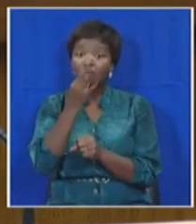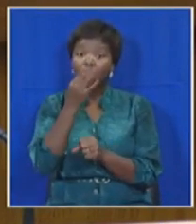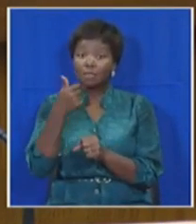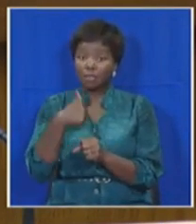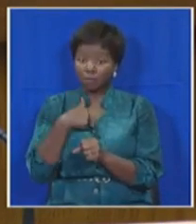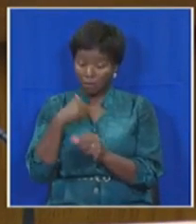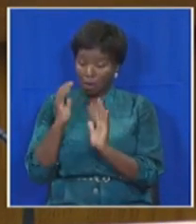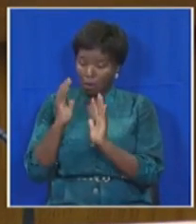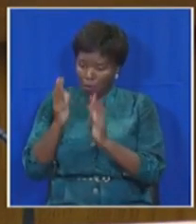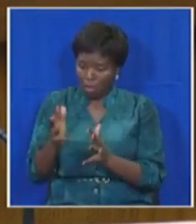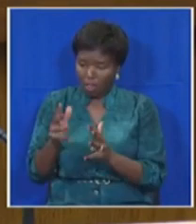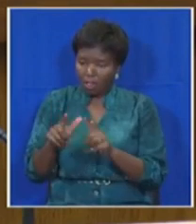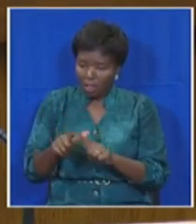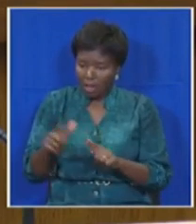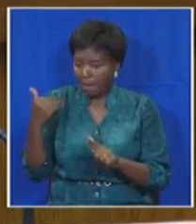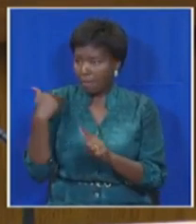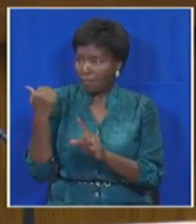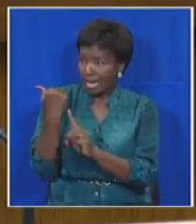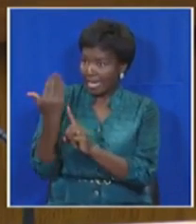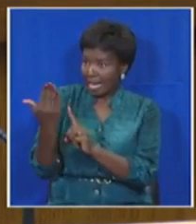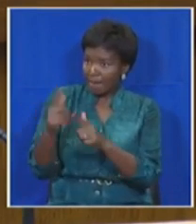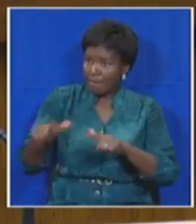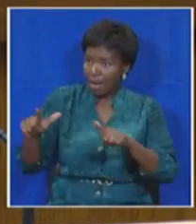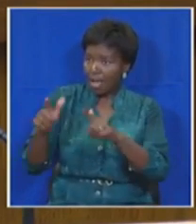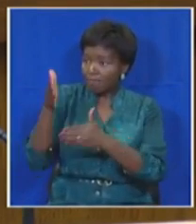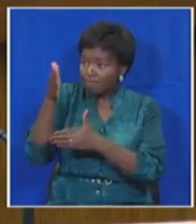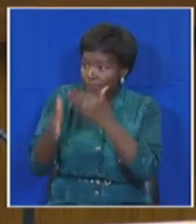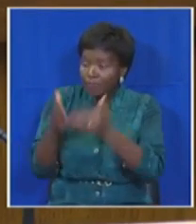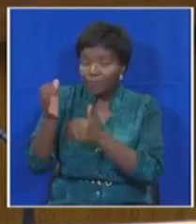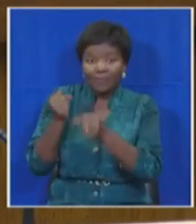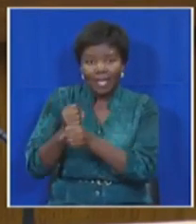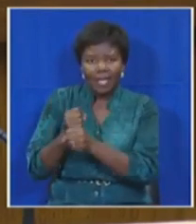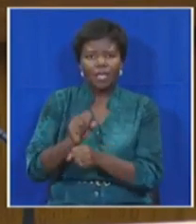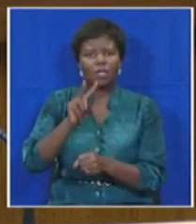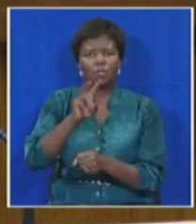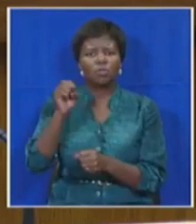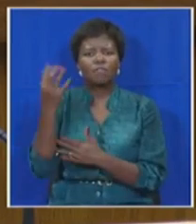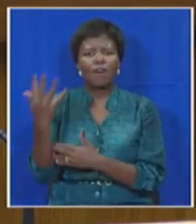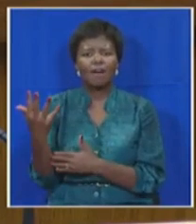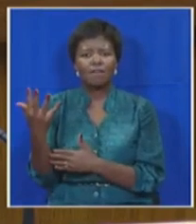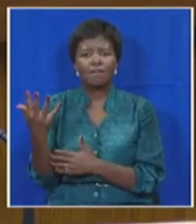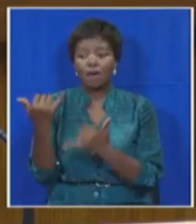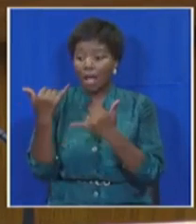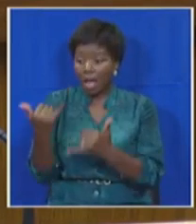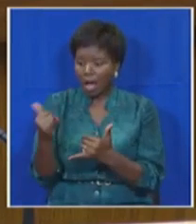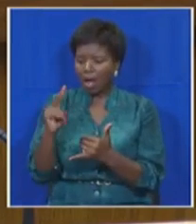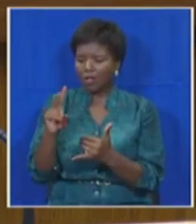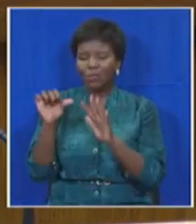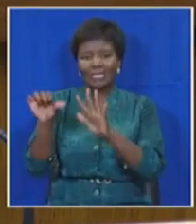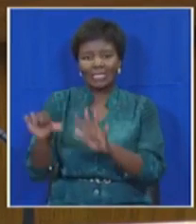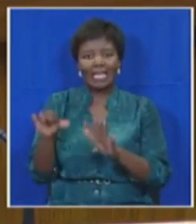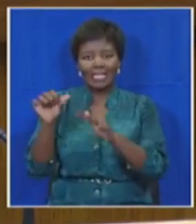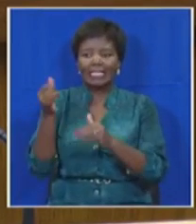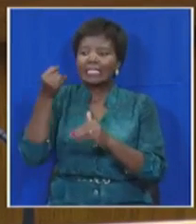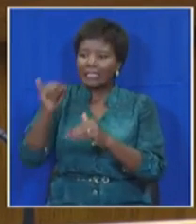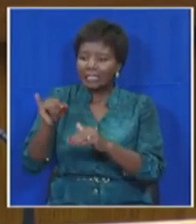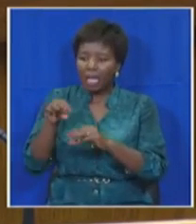settling of all land claims by 2005. Guess what? By 2016, there are still